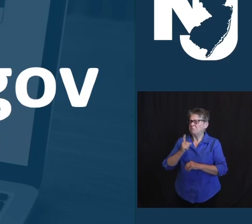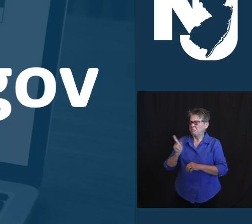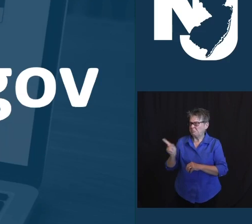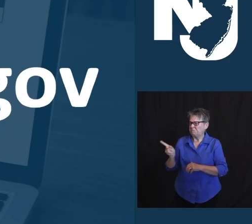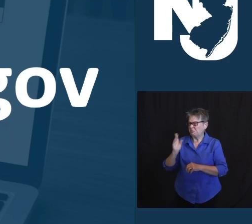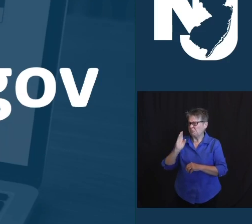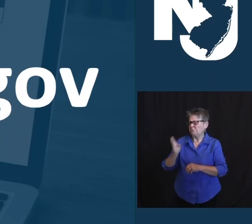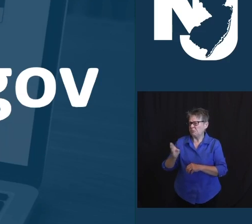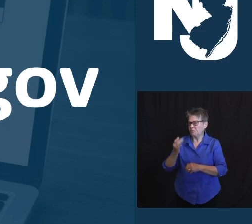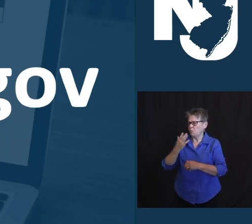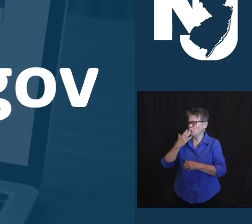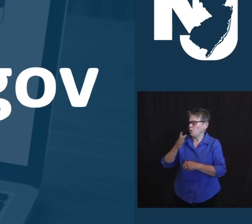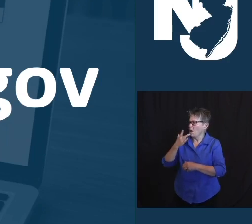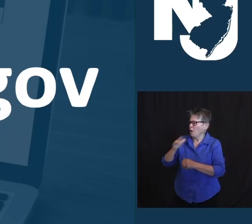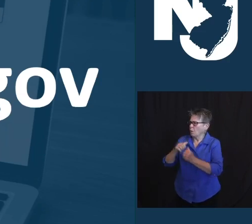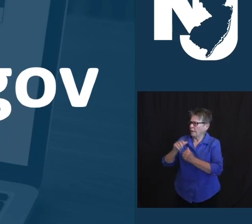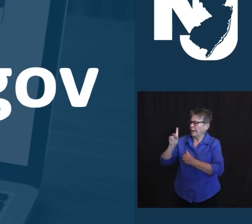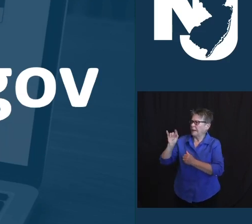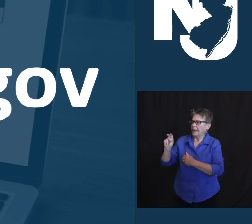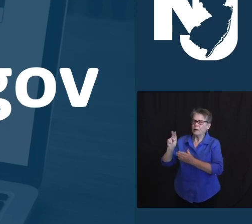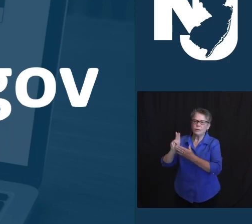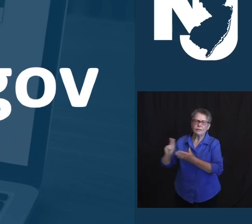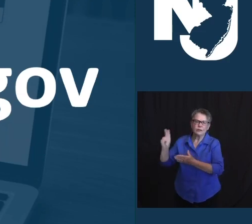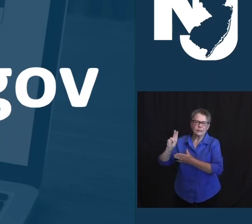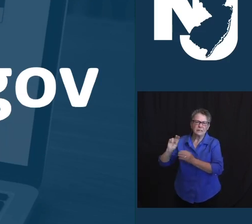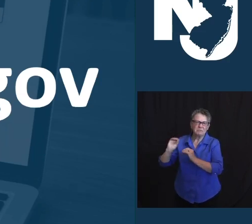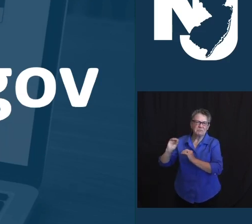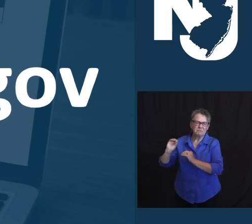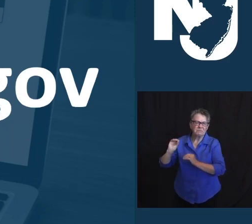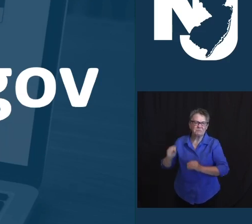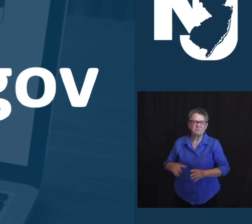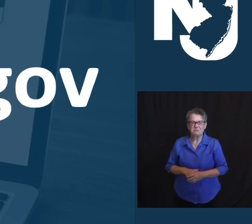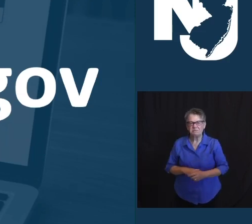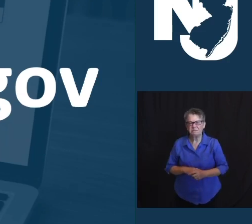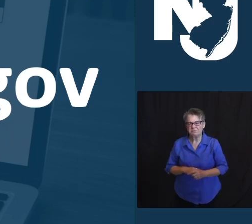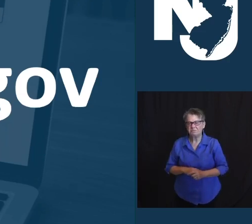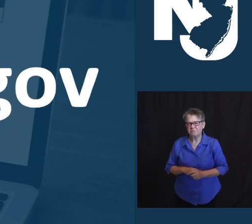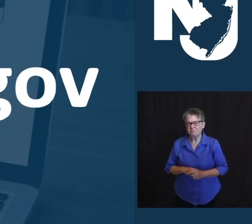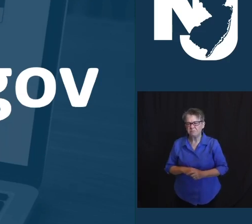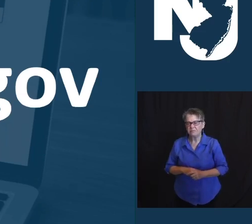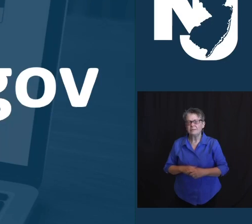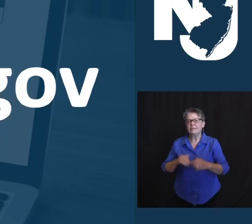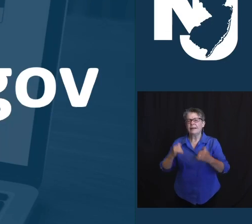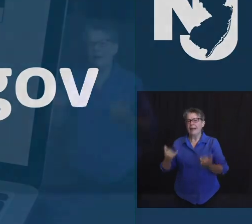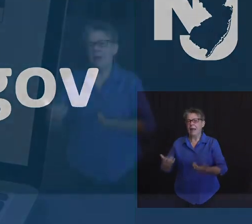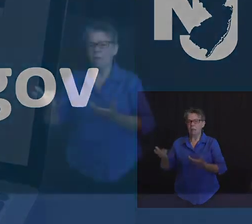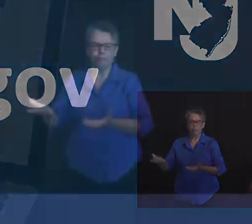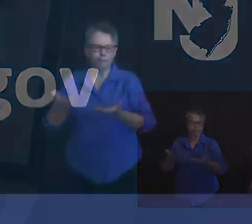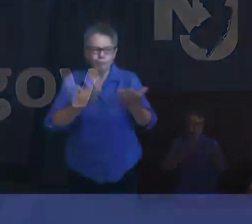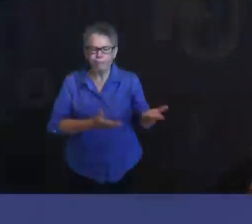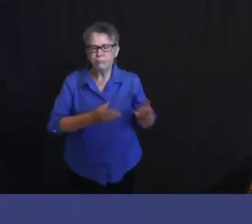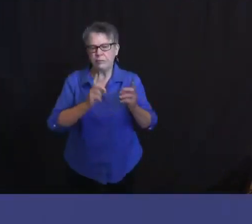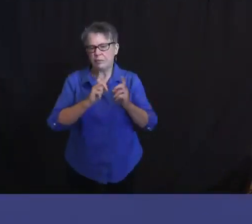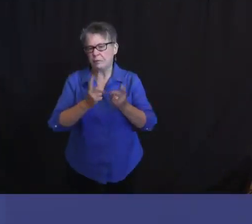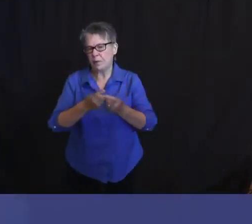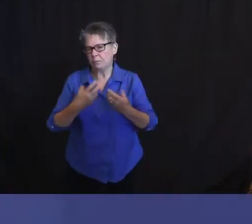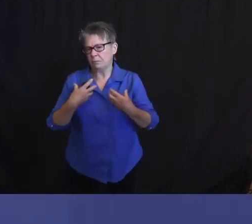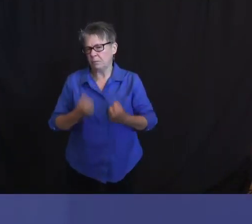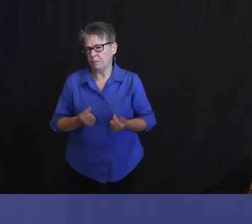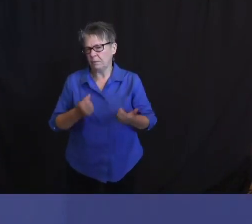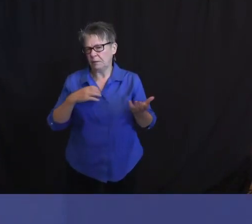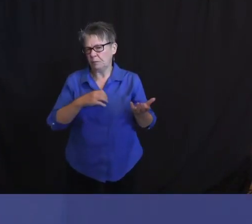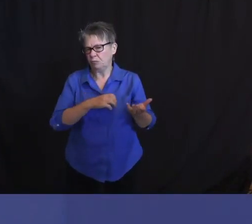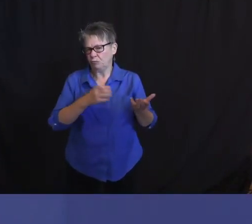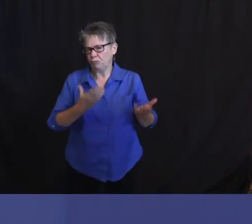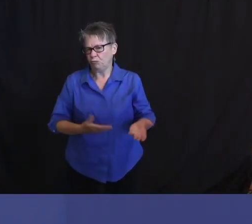me welcome the woman who needs no introduction, the Commissioner of the Department of Health, Judy Persichilli. Thank you, Governor, and good